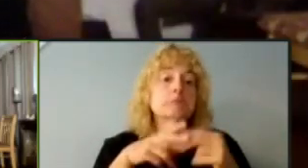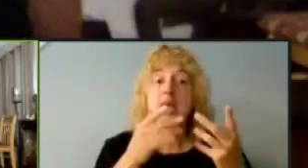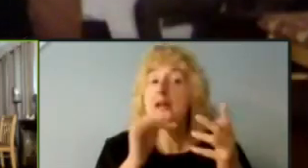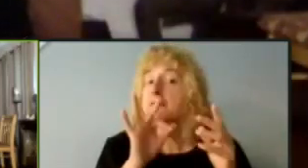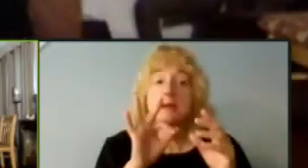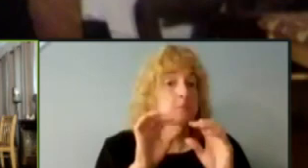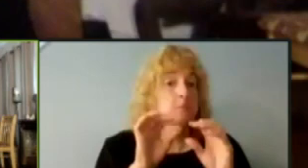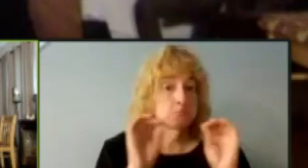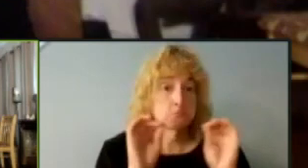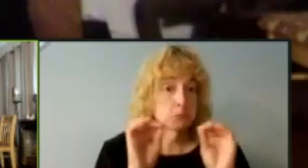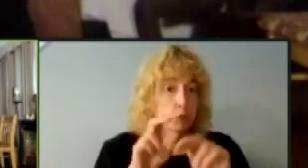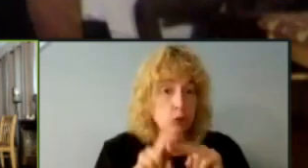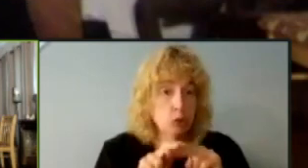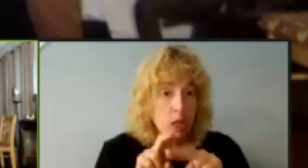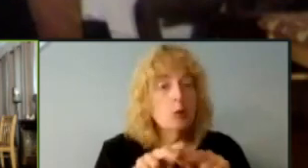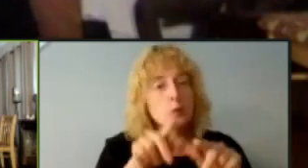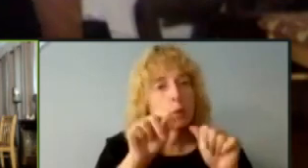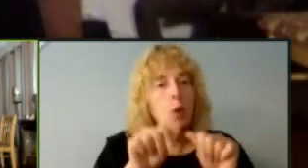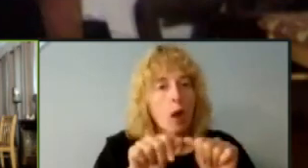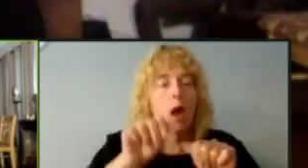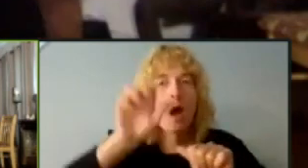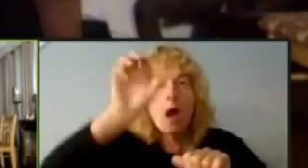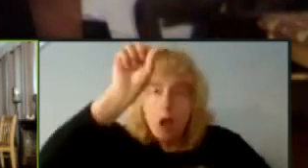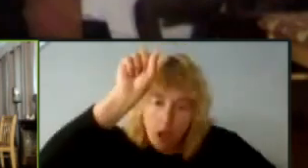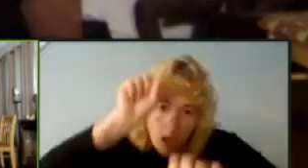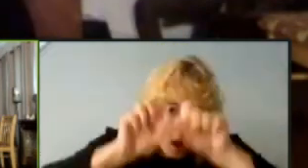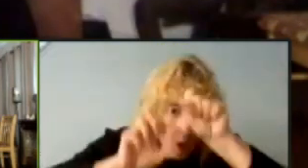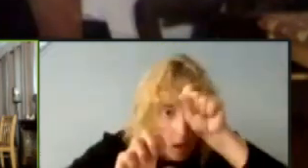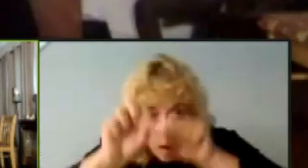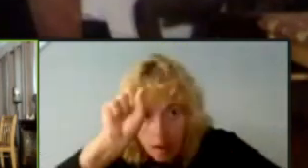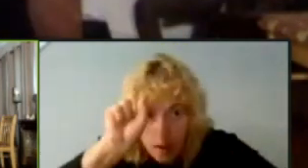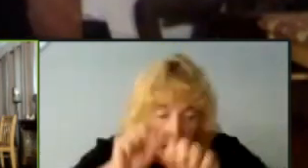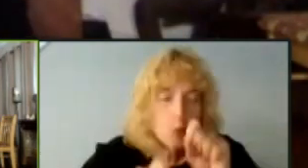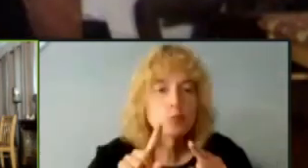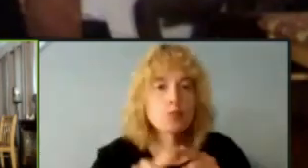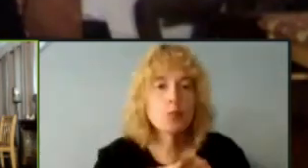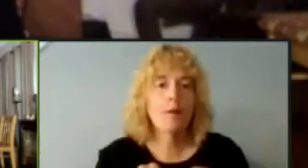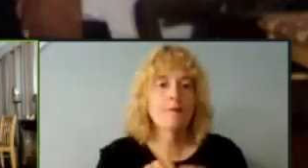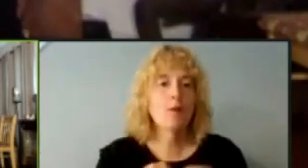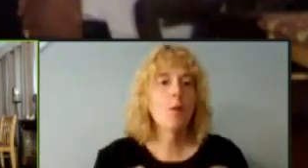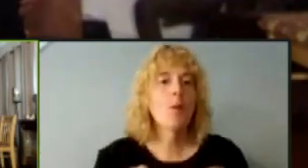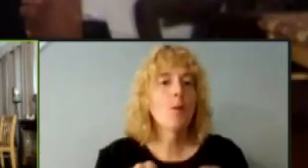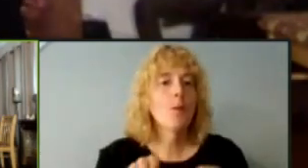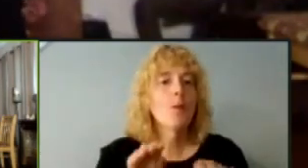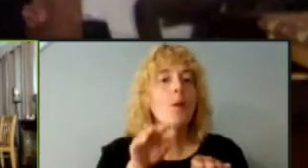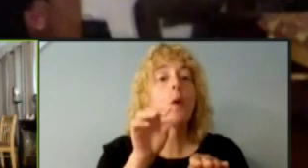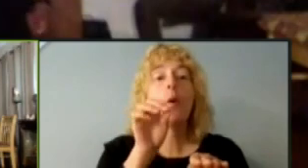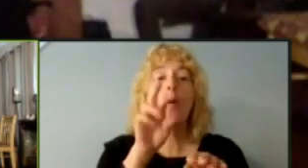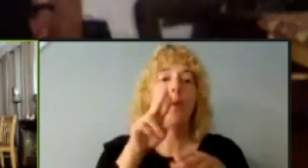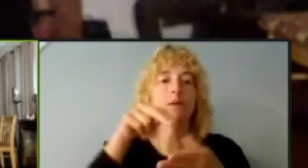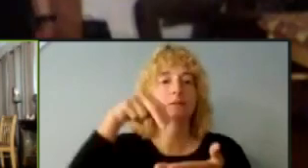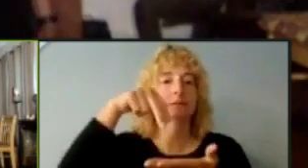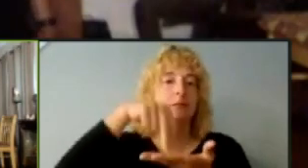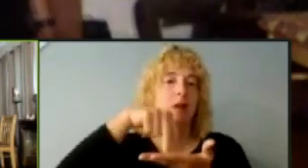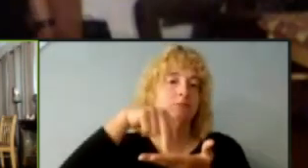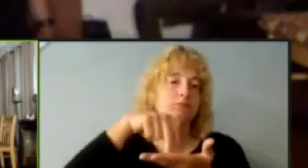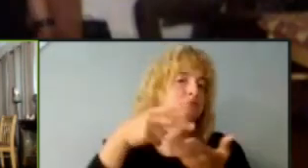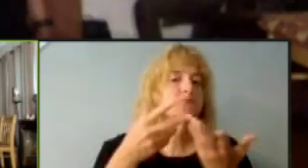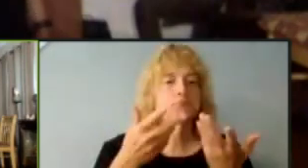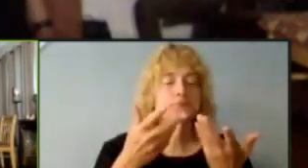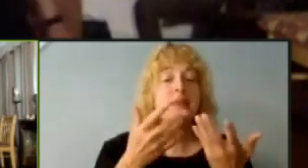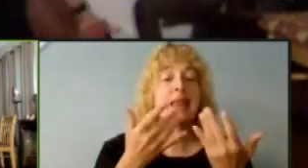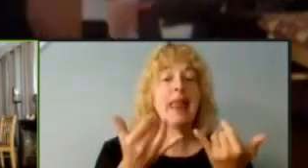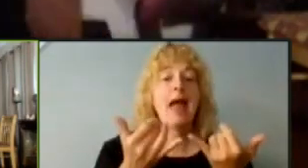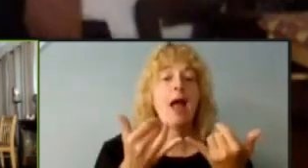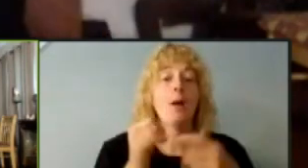you could have made it all the way down to the floor, or you could be standing here. But once again, to bring our practice to a